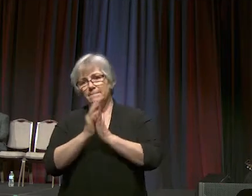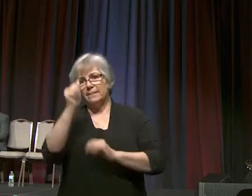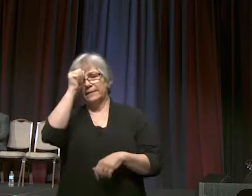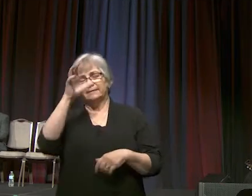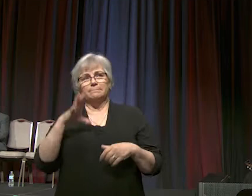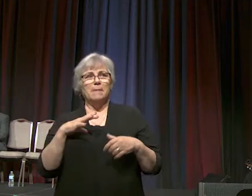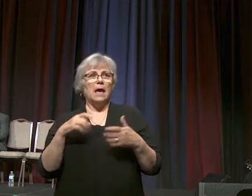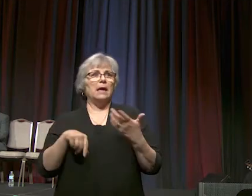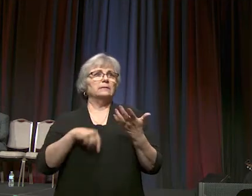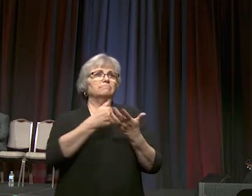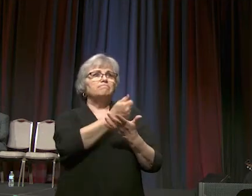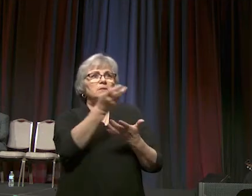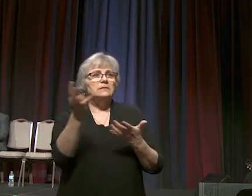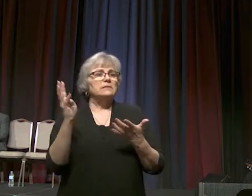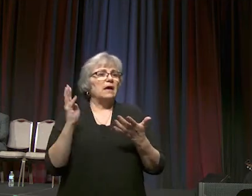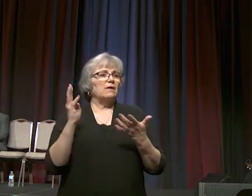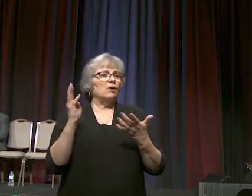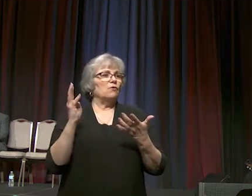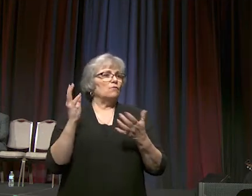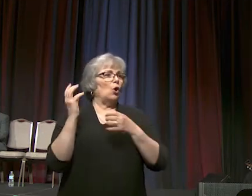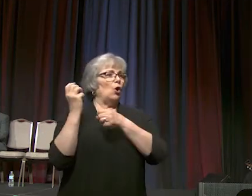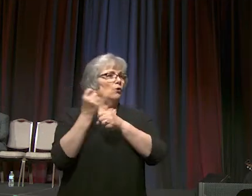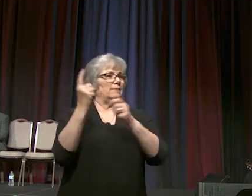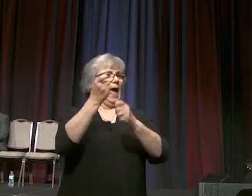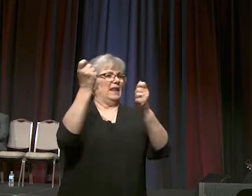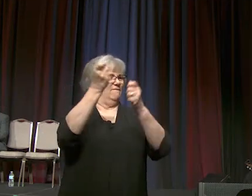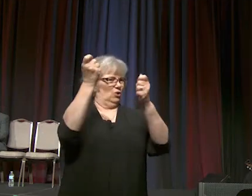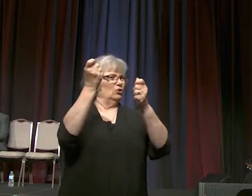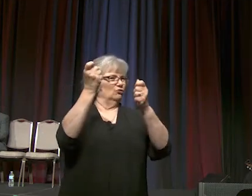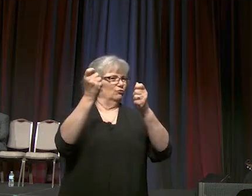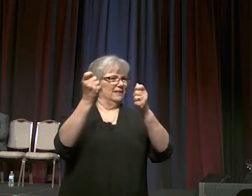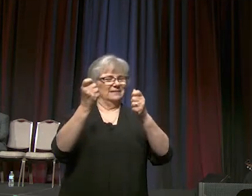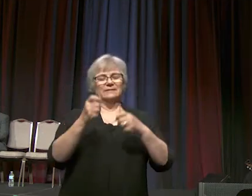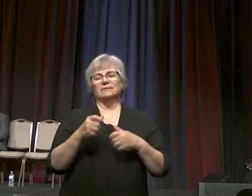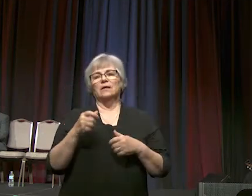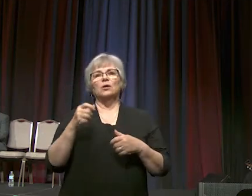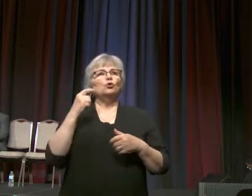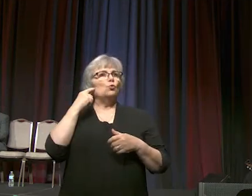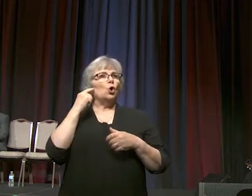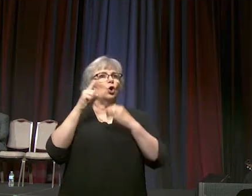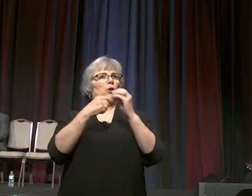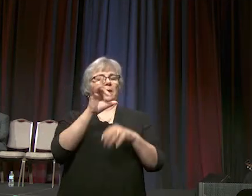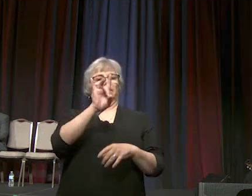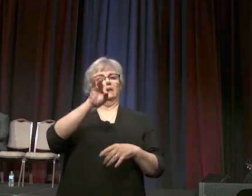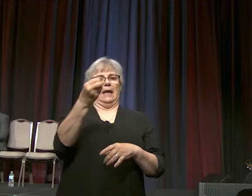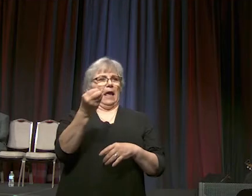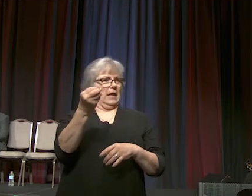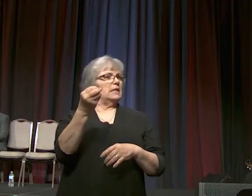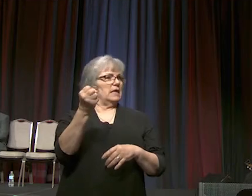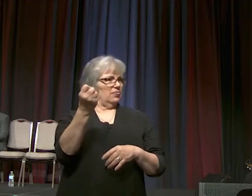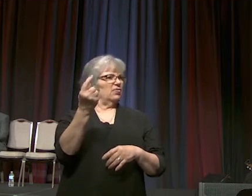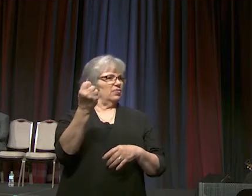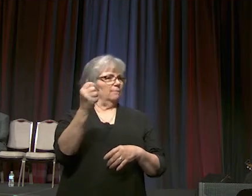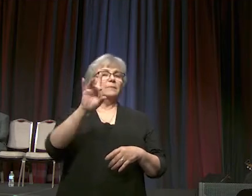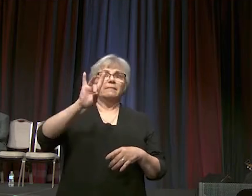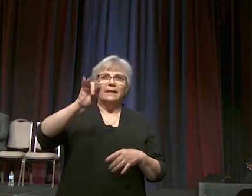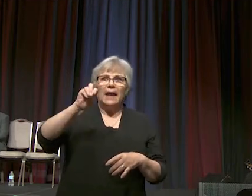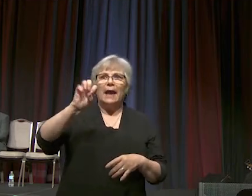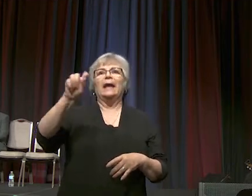Men, several anniversaries. You heard yesterday about the 80th anniversary of,